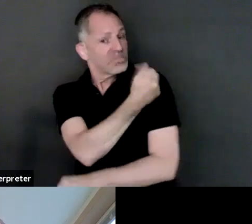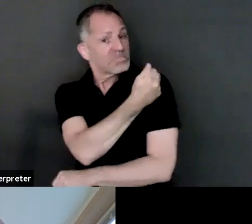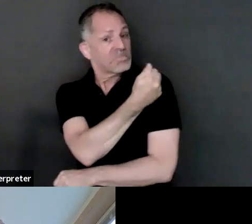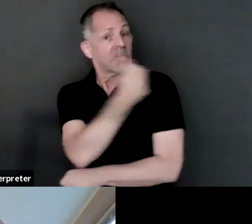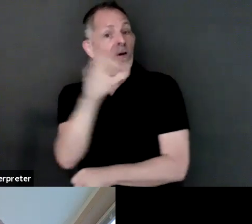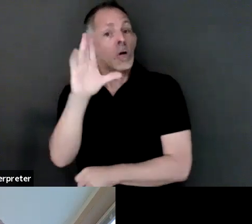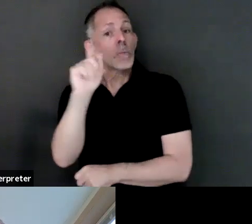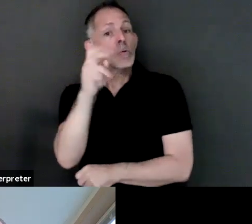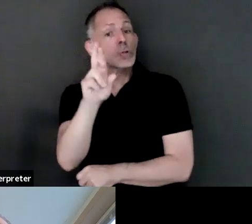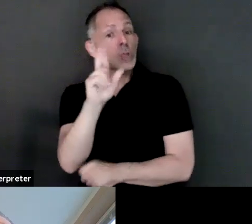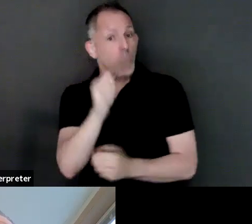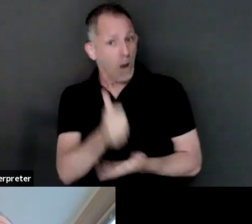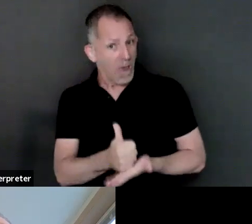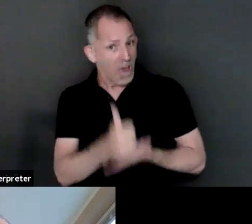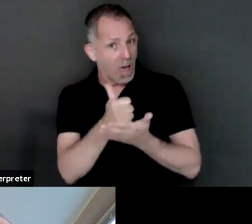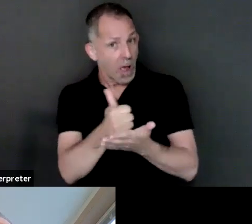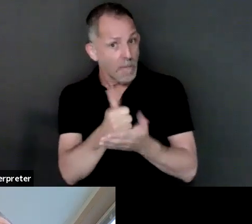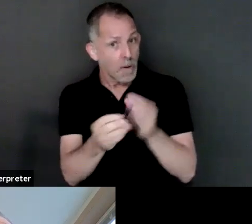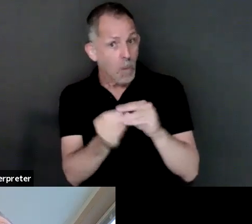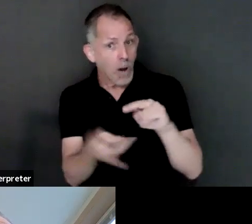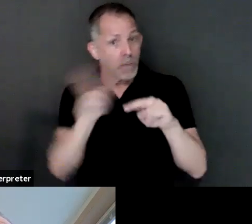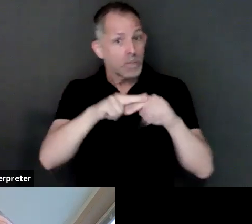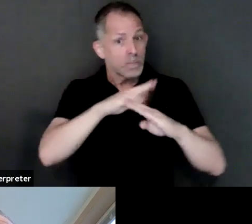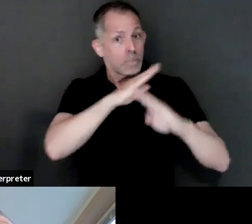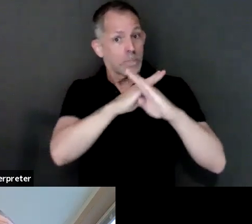shot? Okay, well,